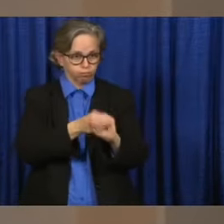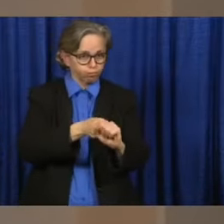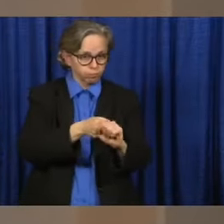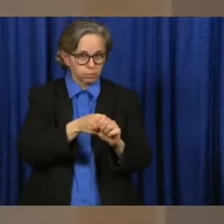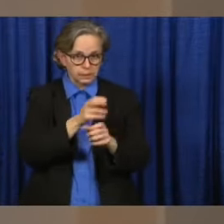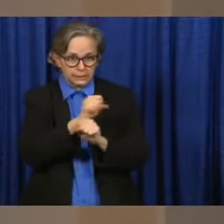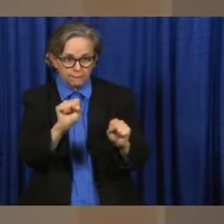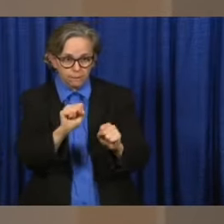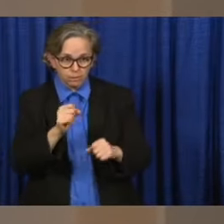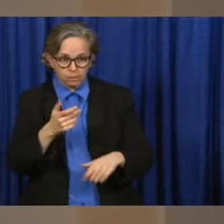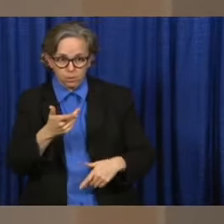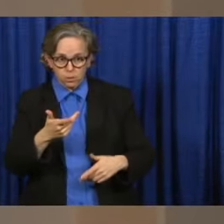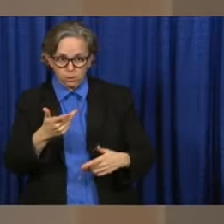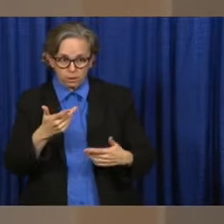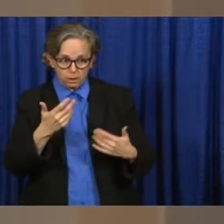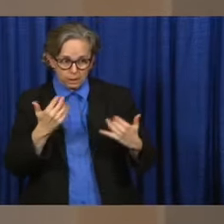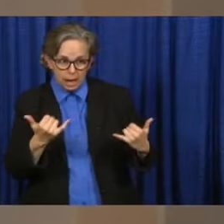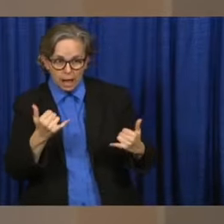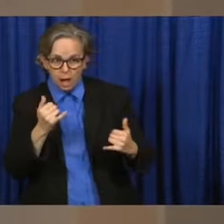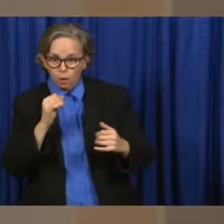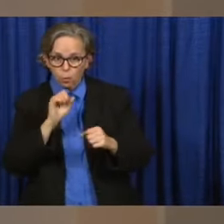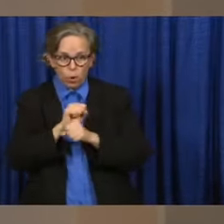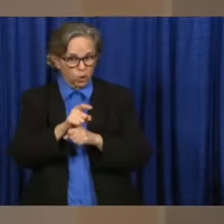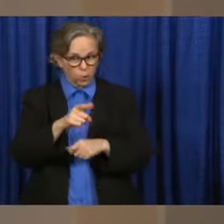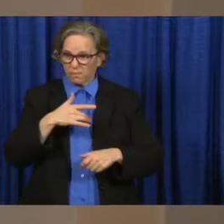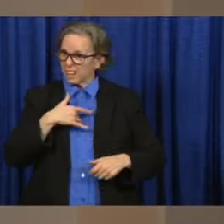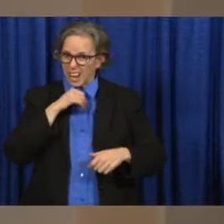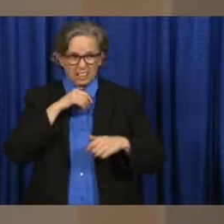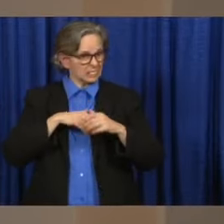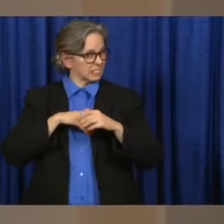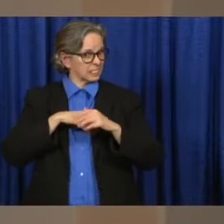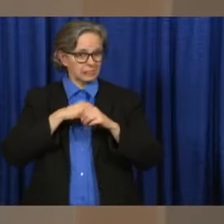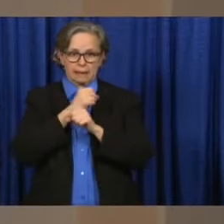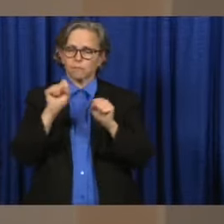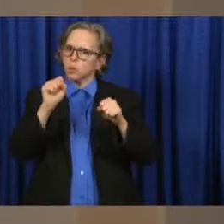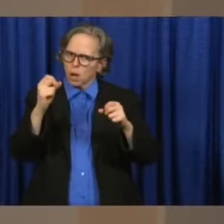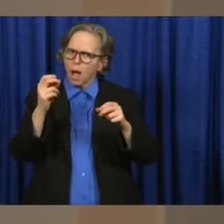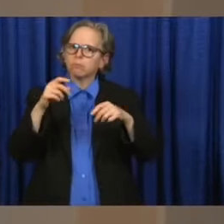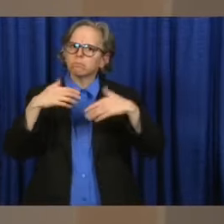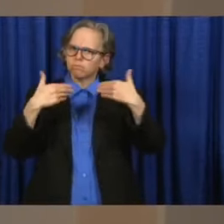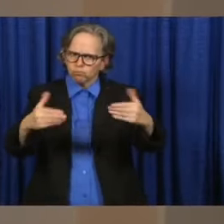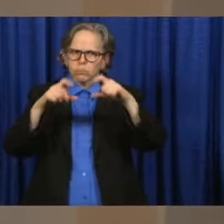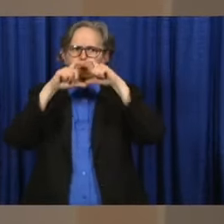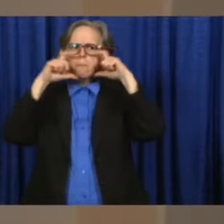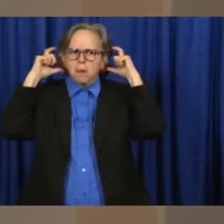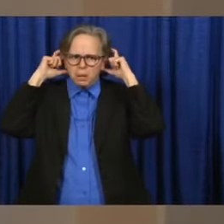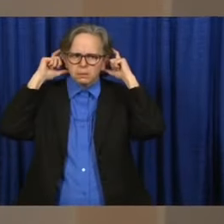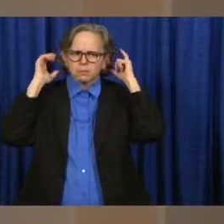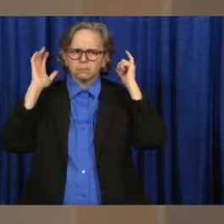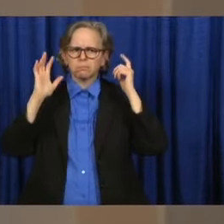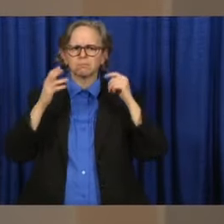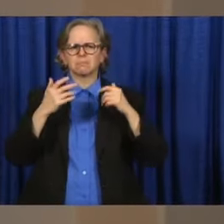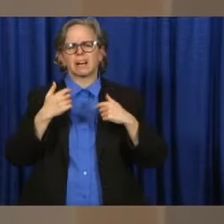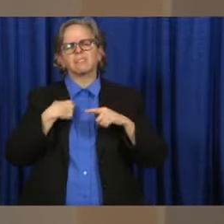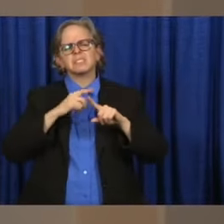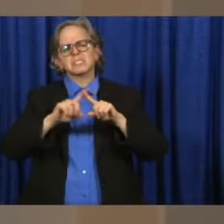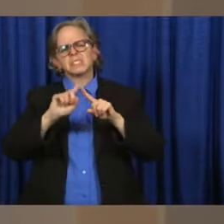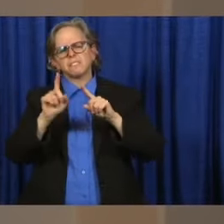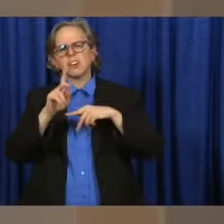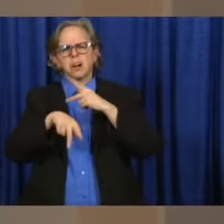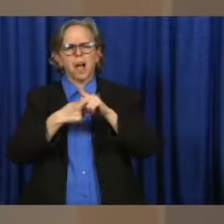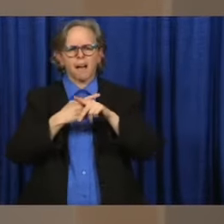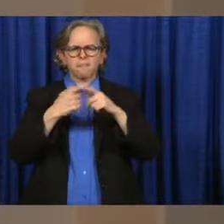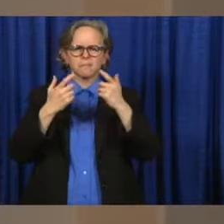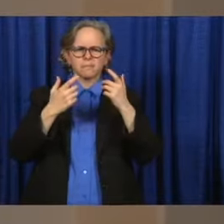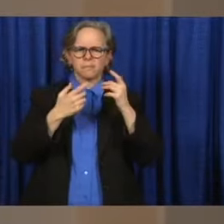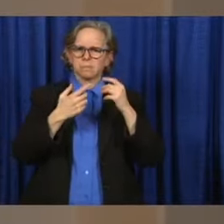feel safe, that they can wear a mask. The governor used some examples there of the kinds of masks that are available. Most of these